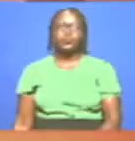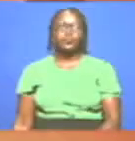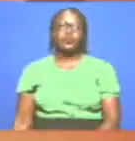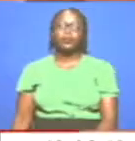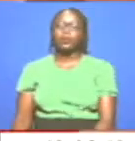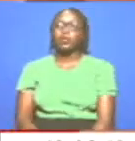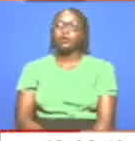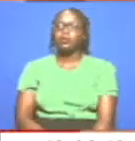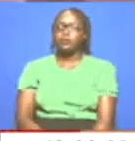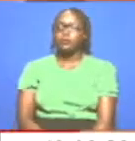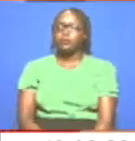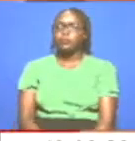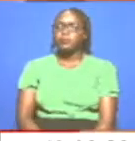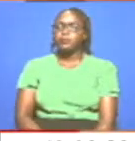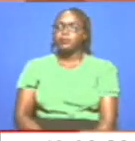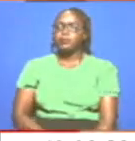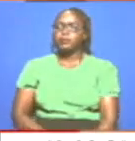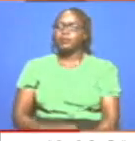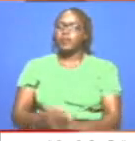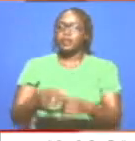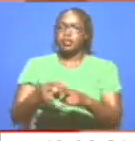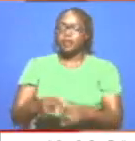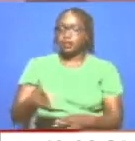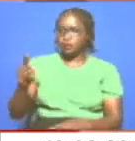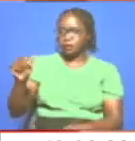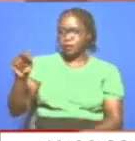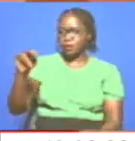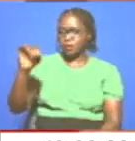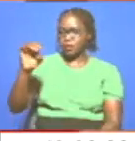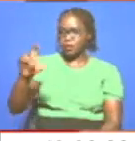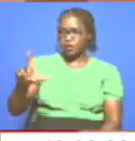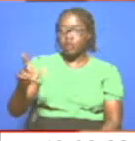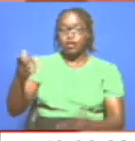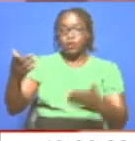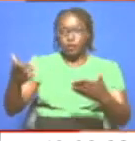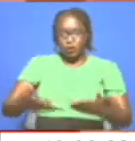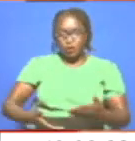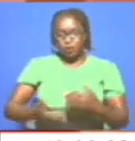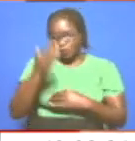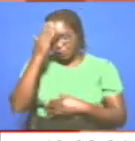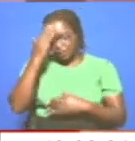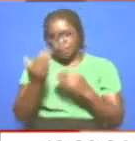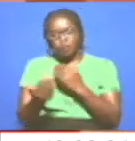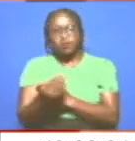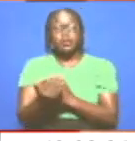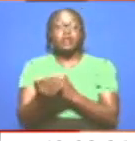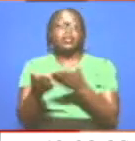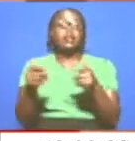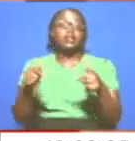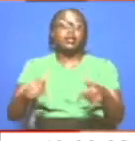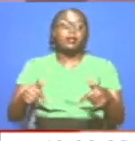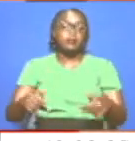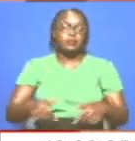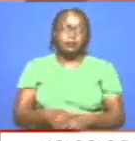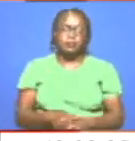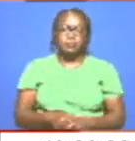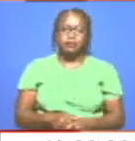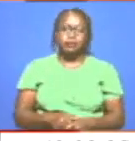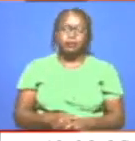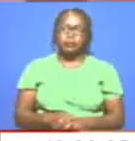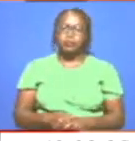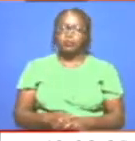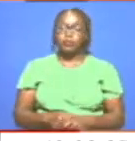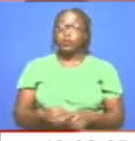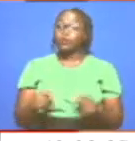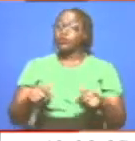A very good morning to you. My name is Daniel Wahome, and welcome to Sports Check on this Monday morning on KBC Channel 1. It is a day